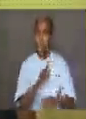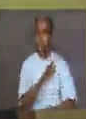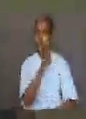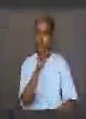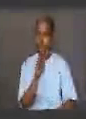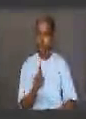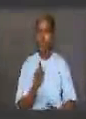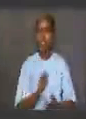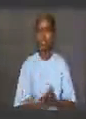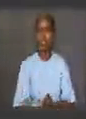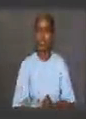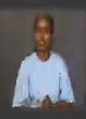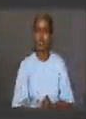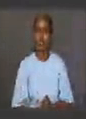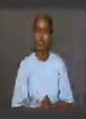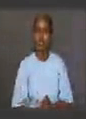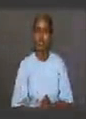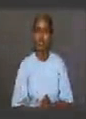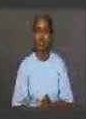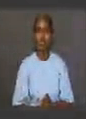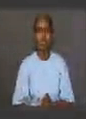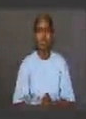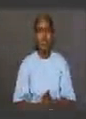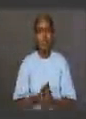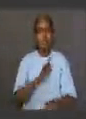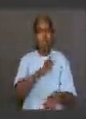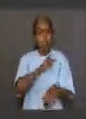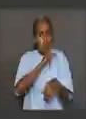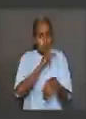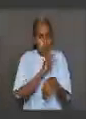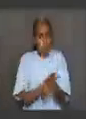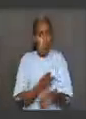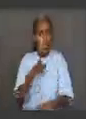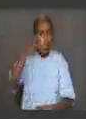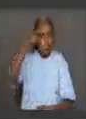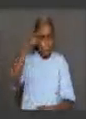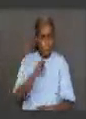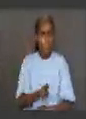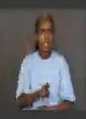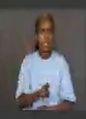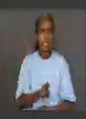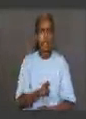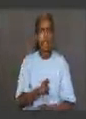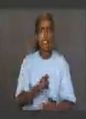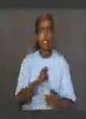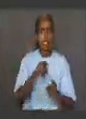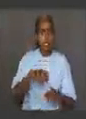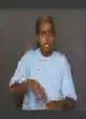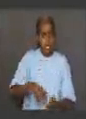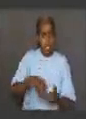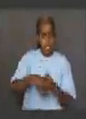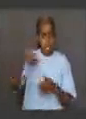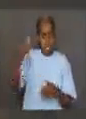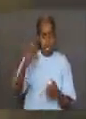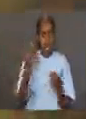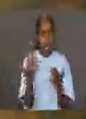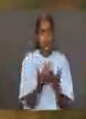question, to what power must b be raised to produce a?